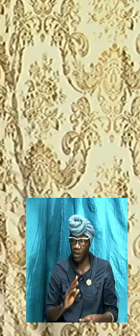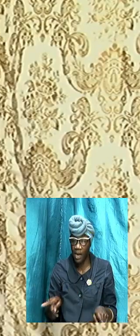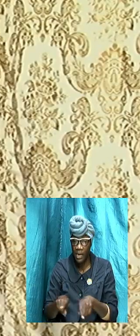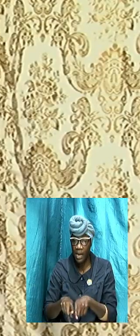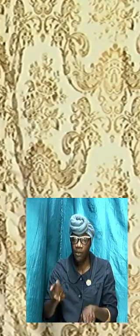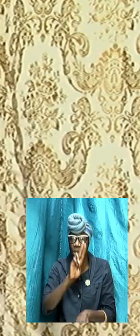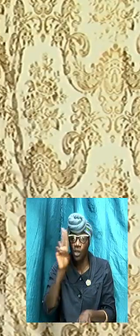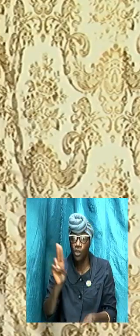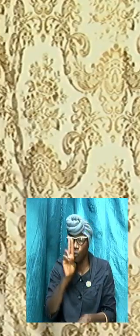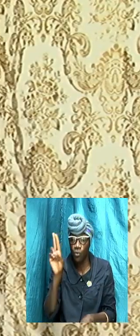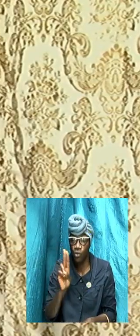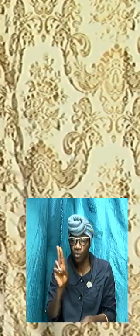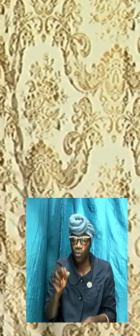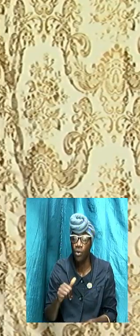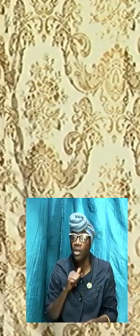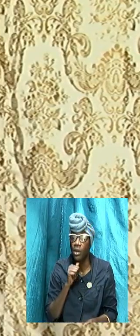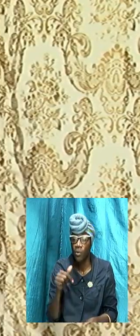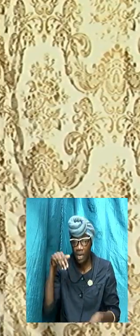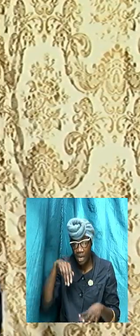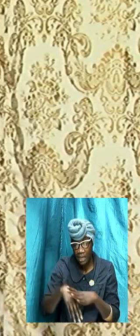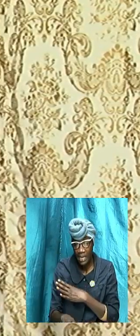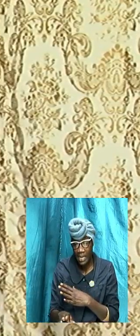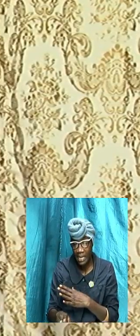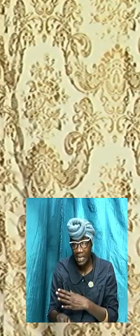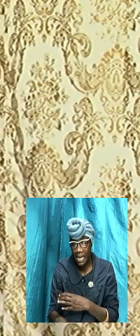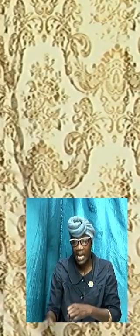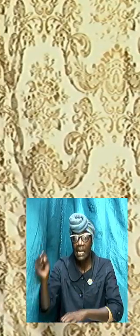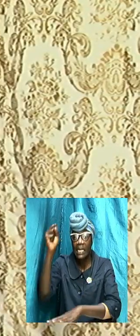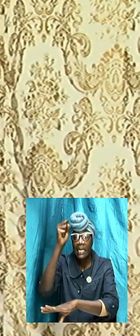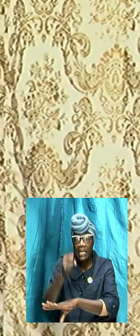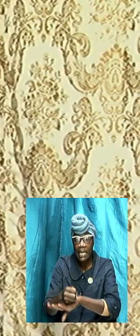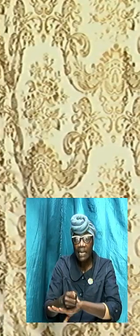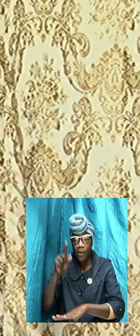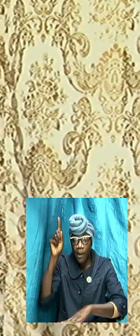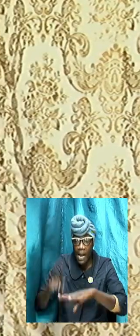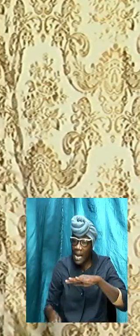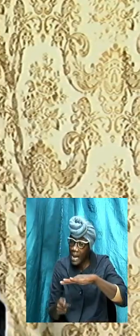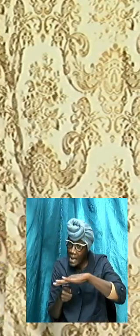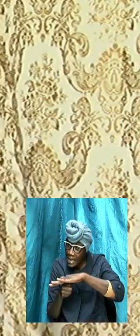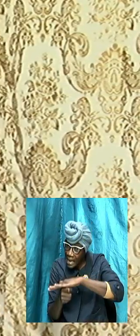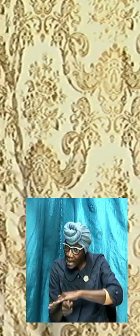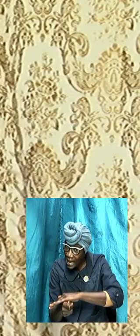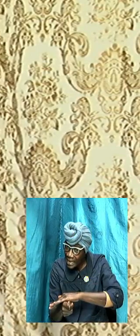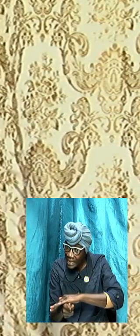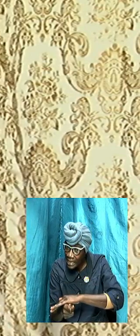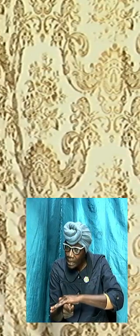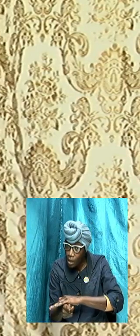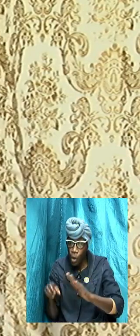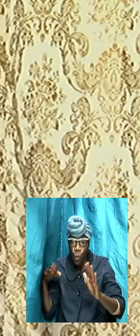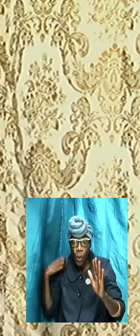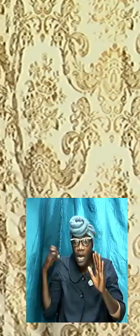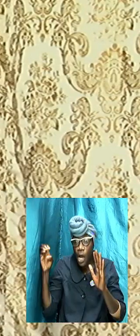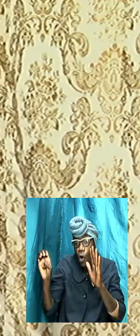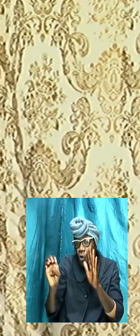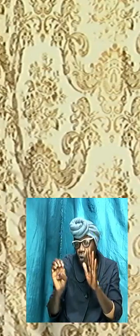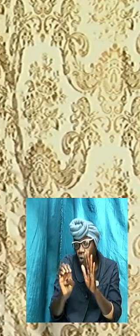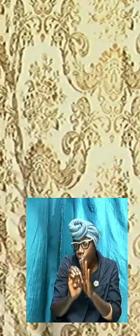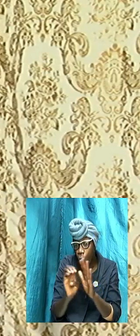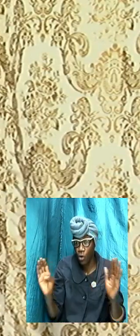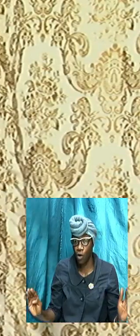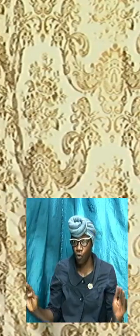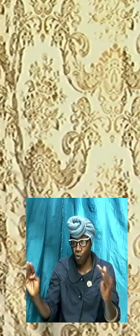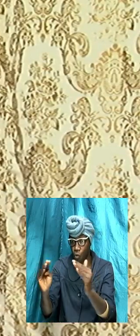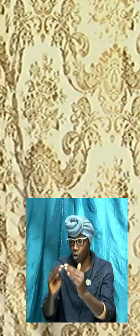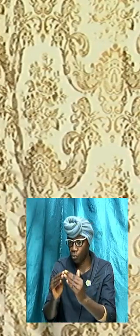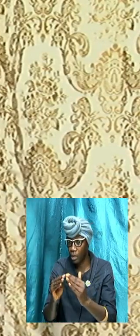to, amen, because we are not in the sanctuary, we can't hide no more along the crowd. So we are beginning to see who is who.